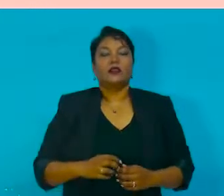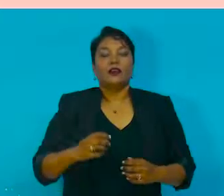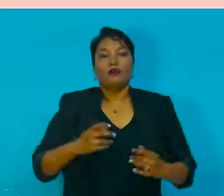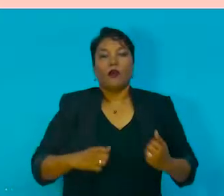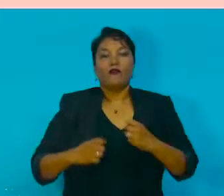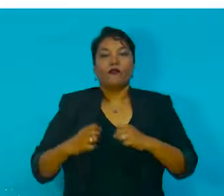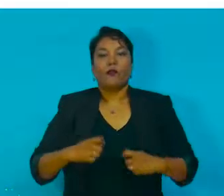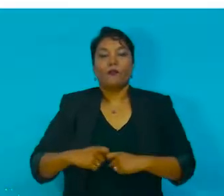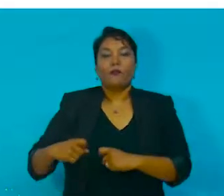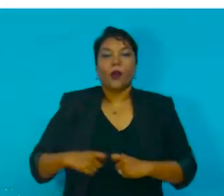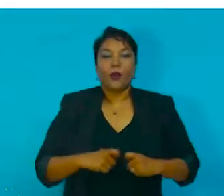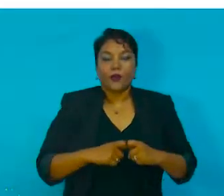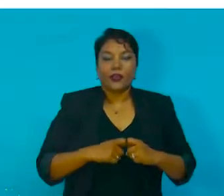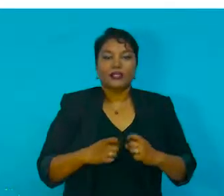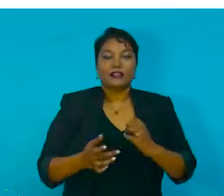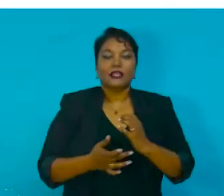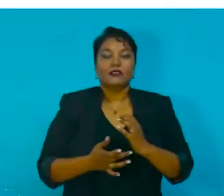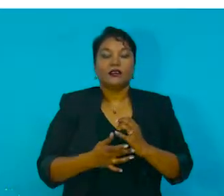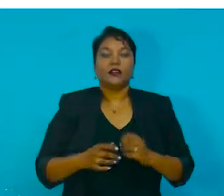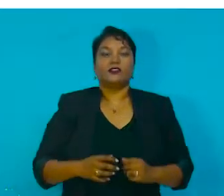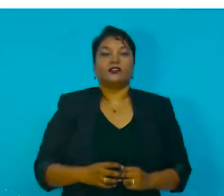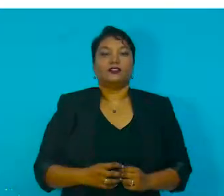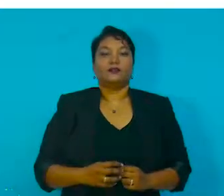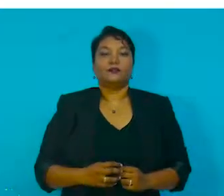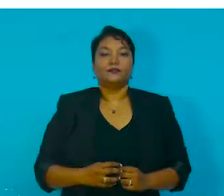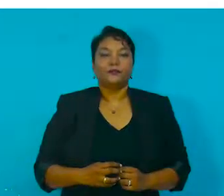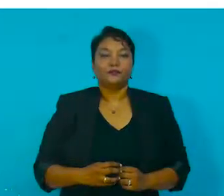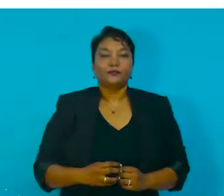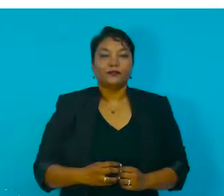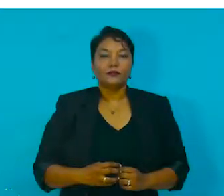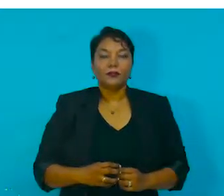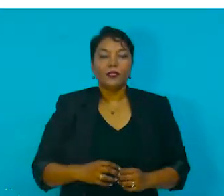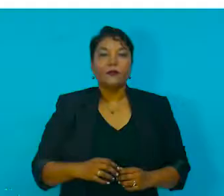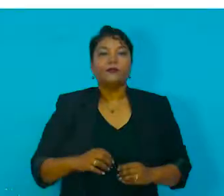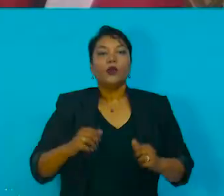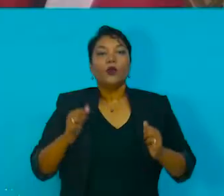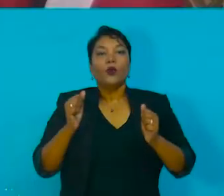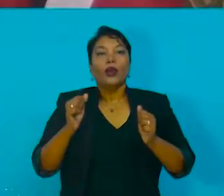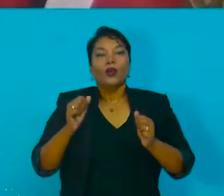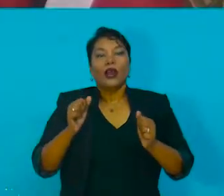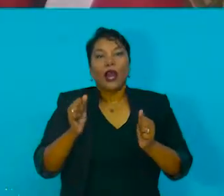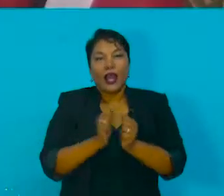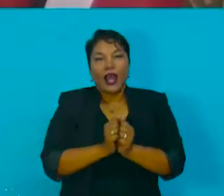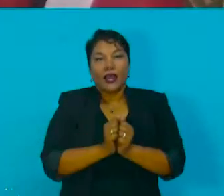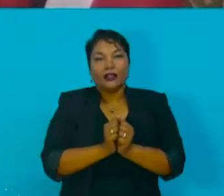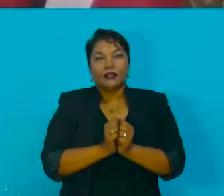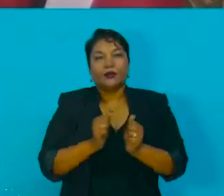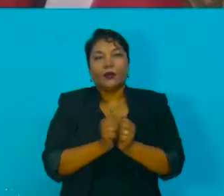rely heavily on coal as their power source. With